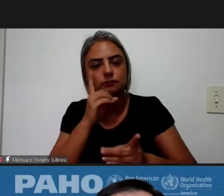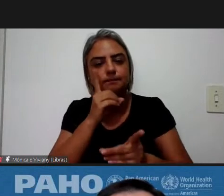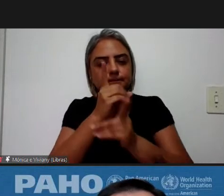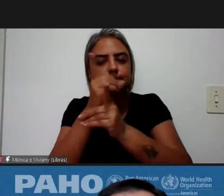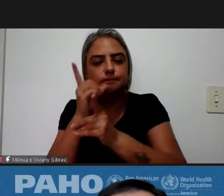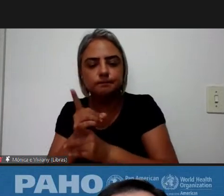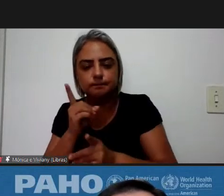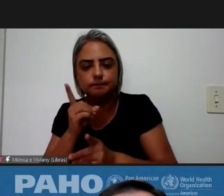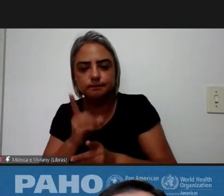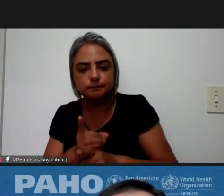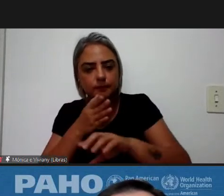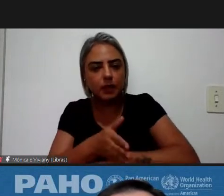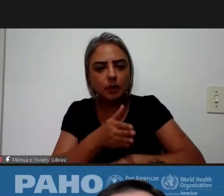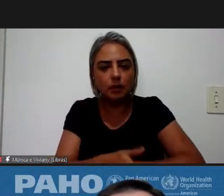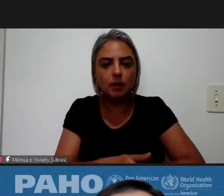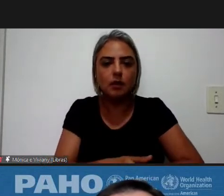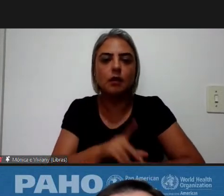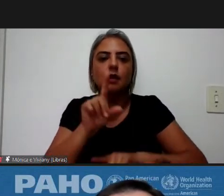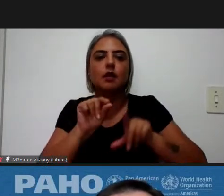support us in the